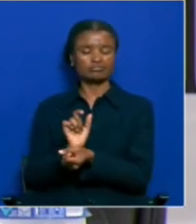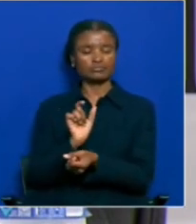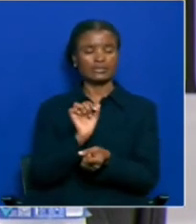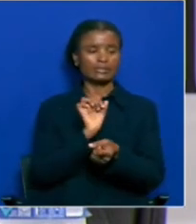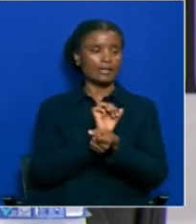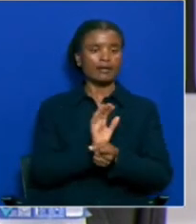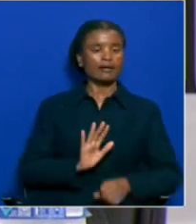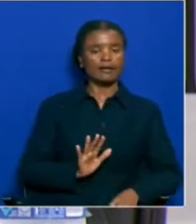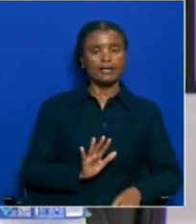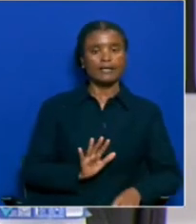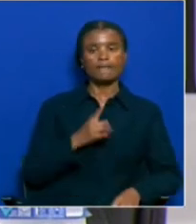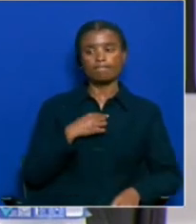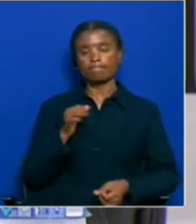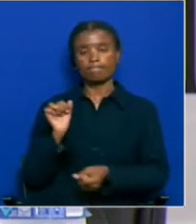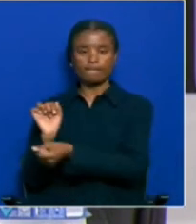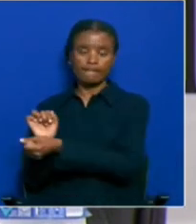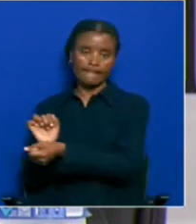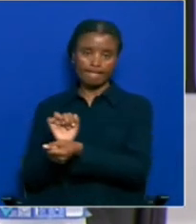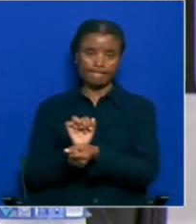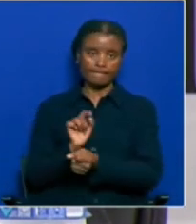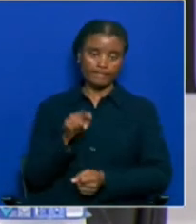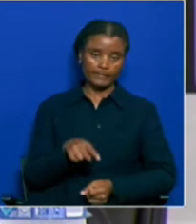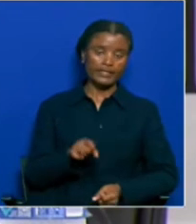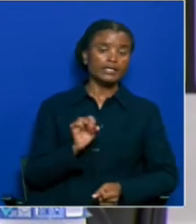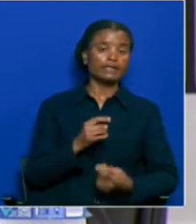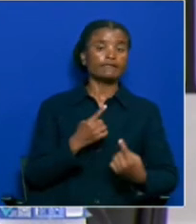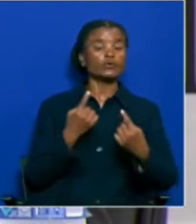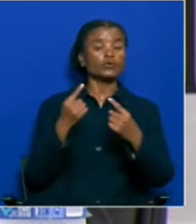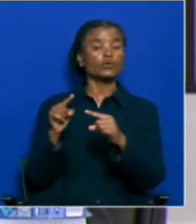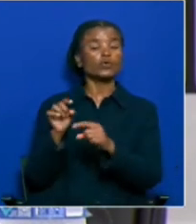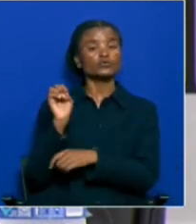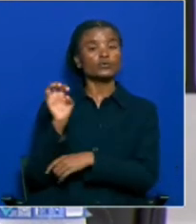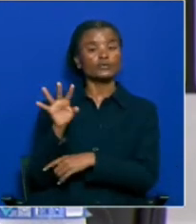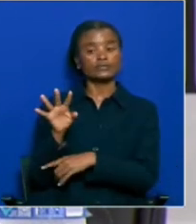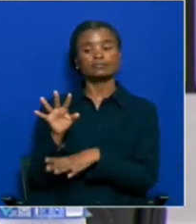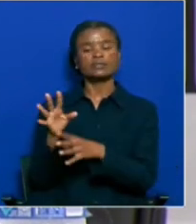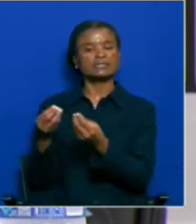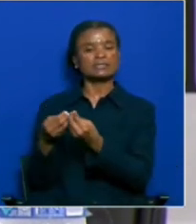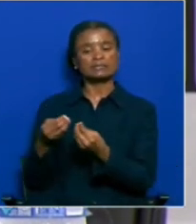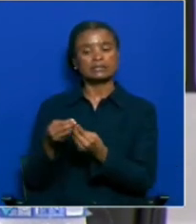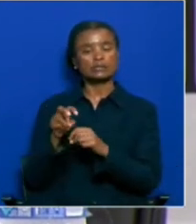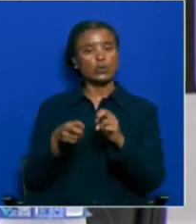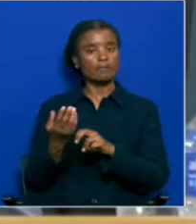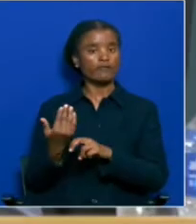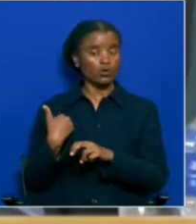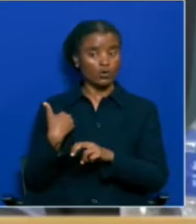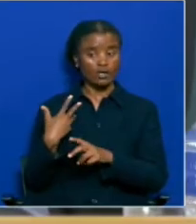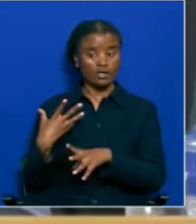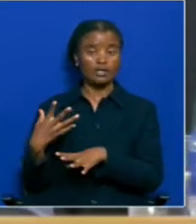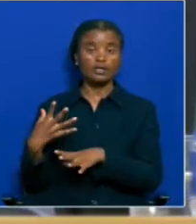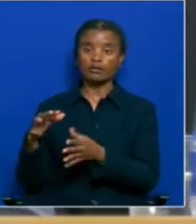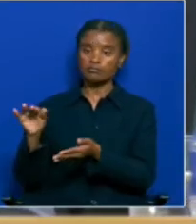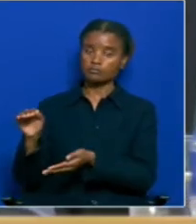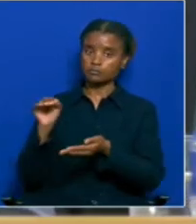are arrested. So if they went to Soweto and they confiscated stolen goods, the only place they would record that